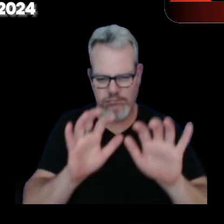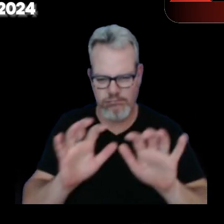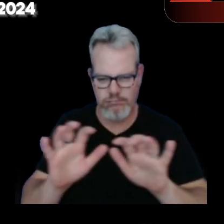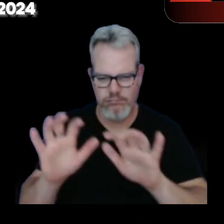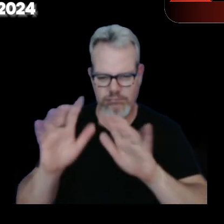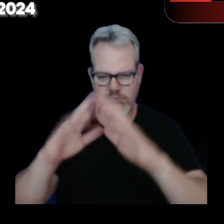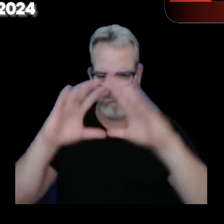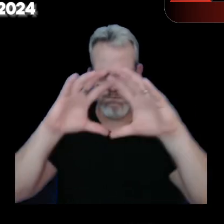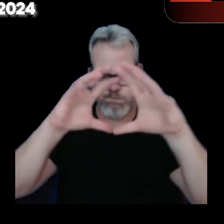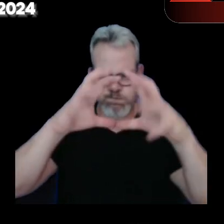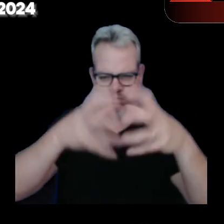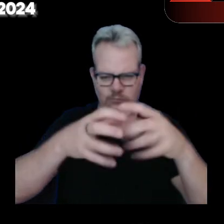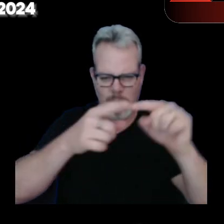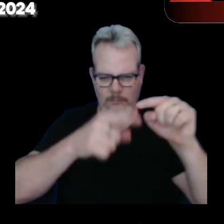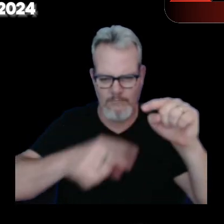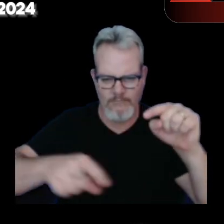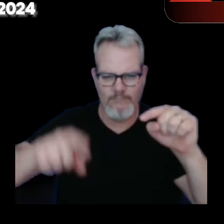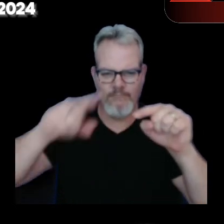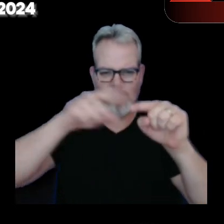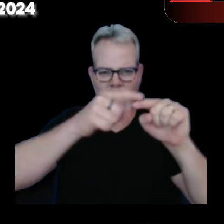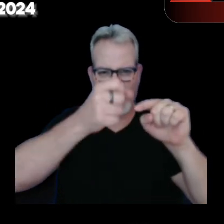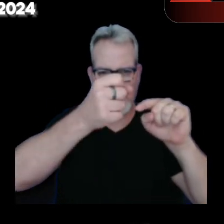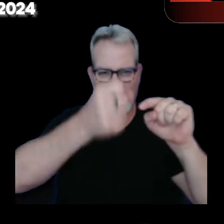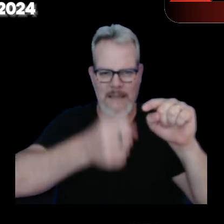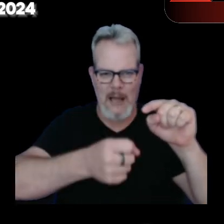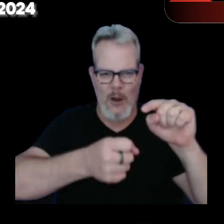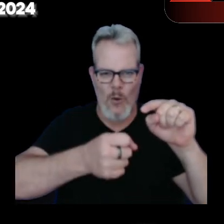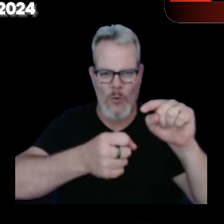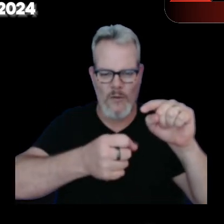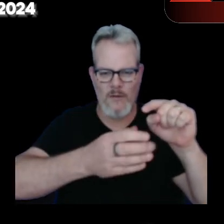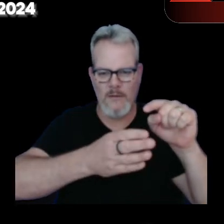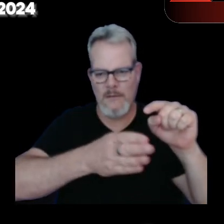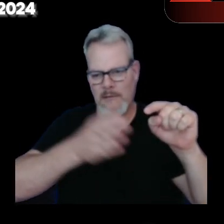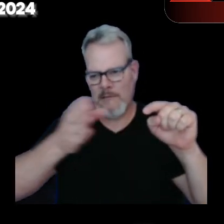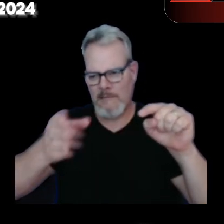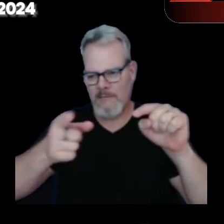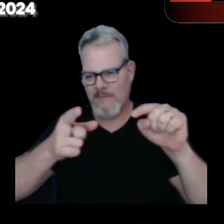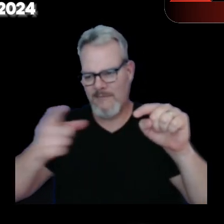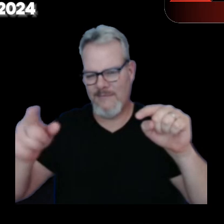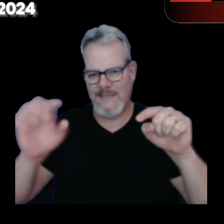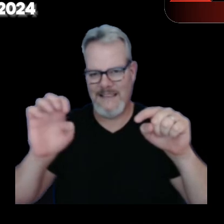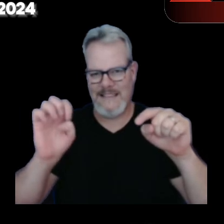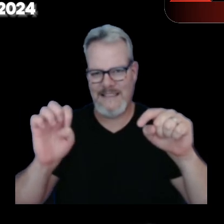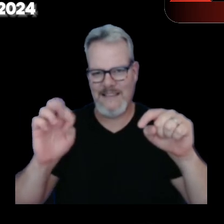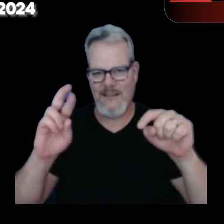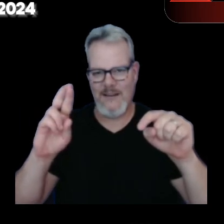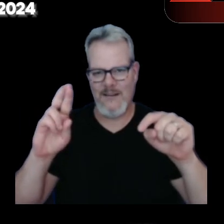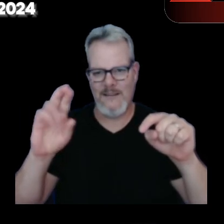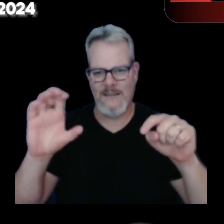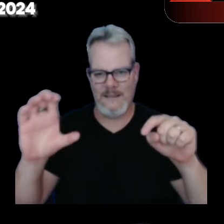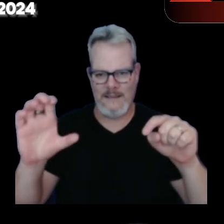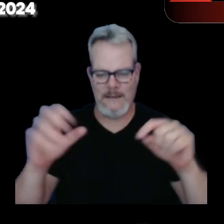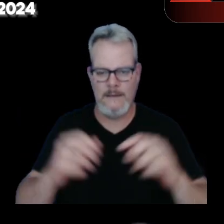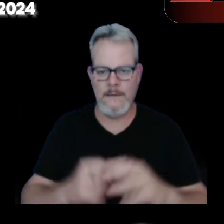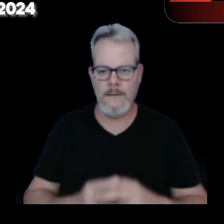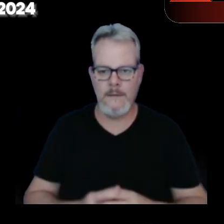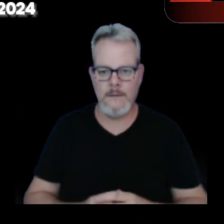Clusters of earthquakes in the South Caldera and in that Upper East Rift connector area right there.